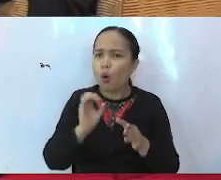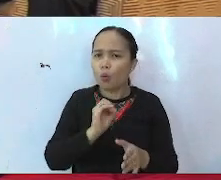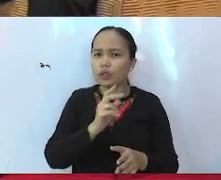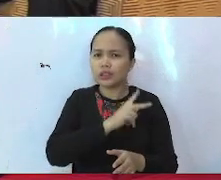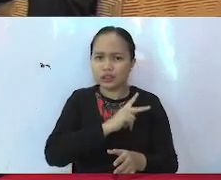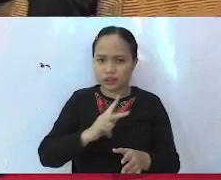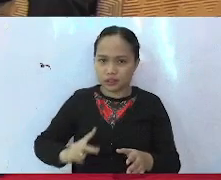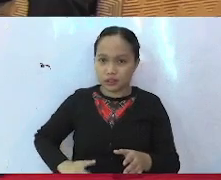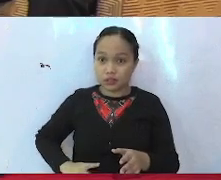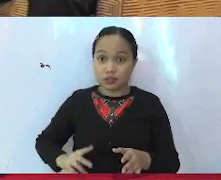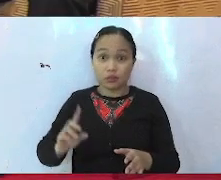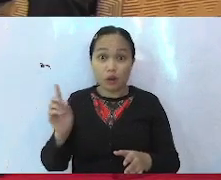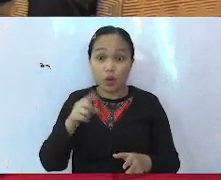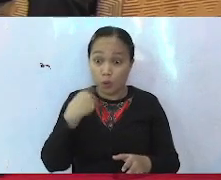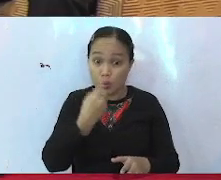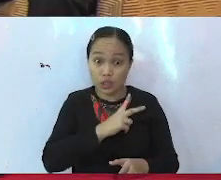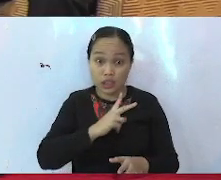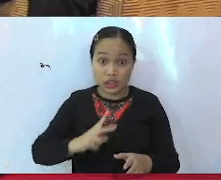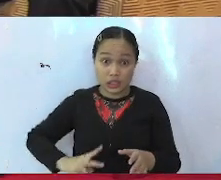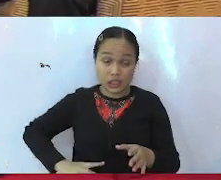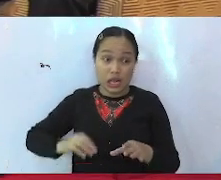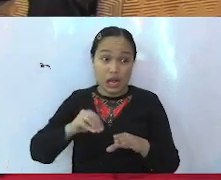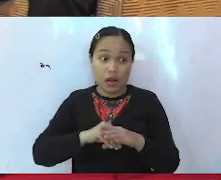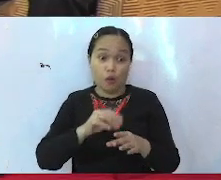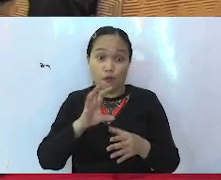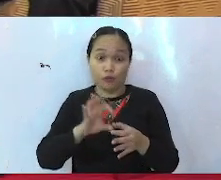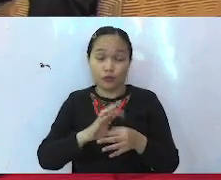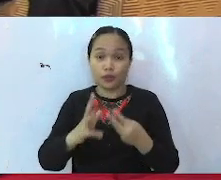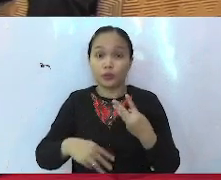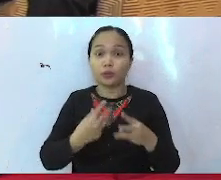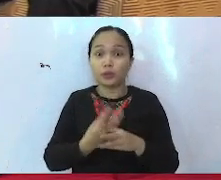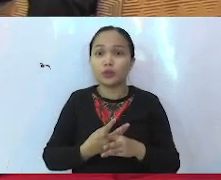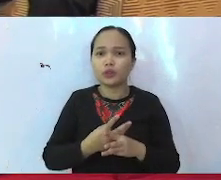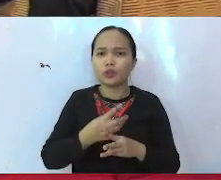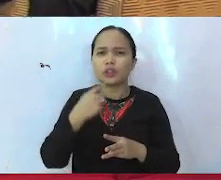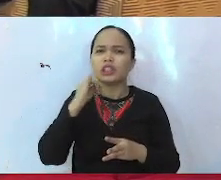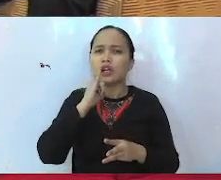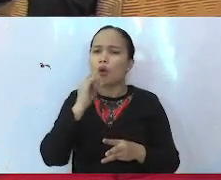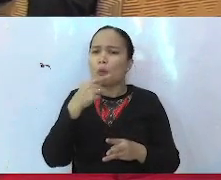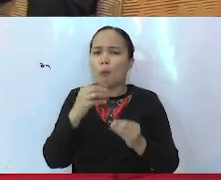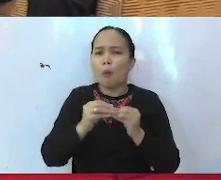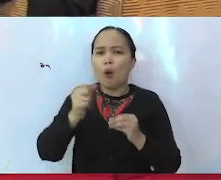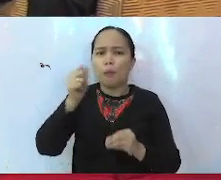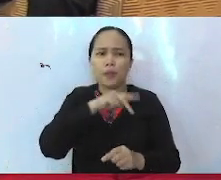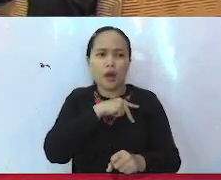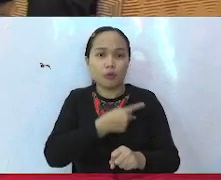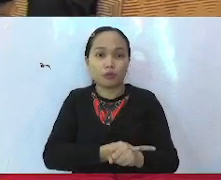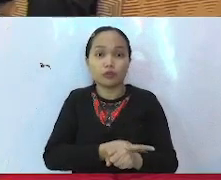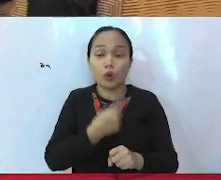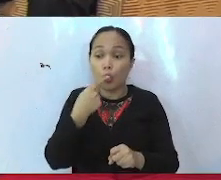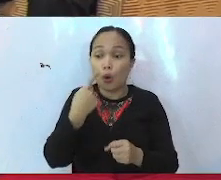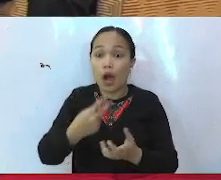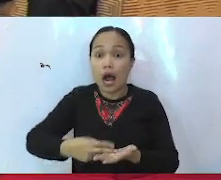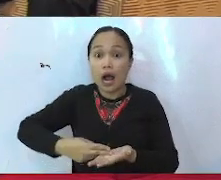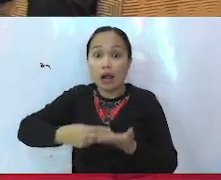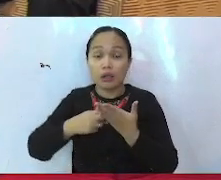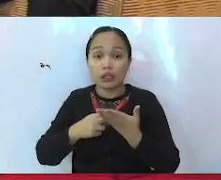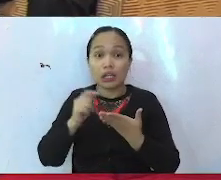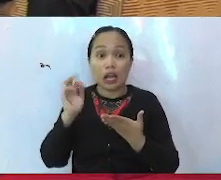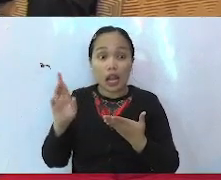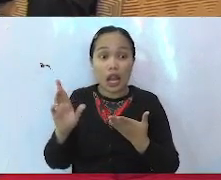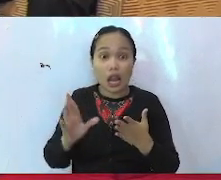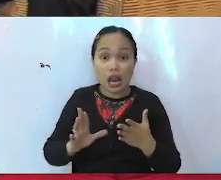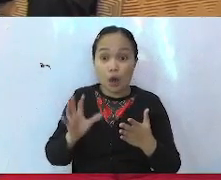We're talking about the king of the world at that time, the most powerful person on the planet, who held their lives in his hand.